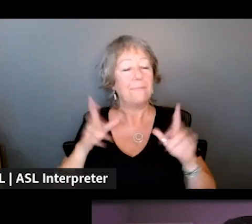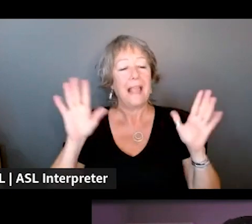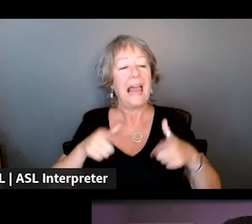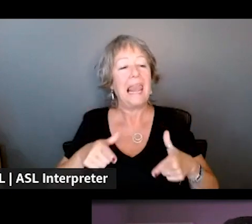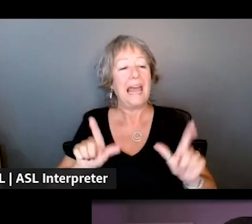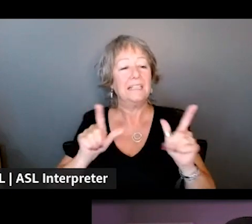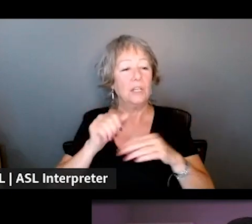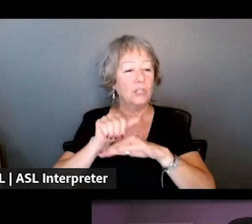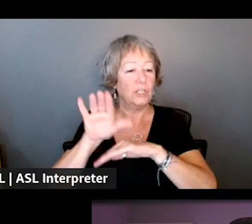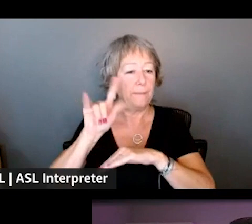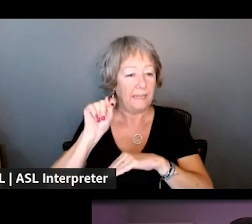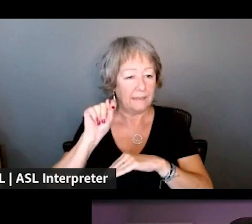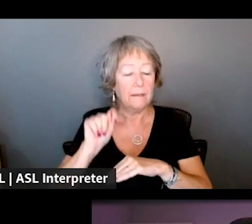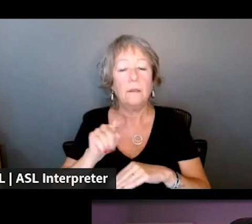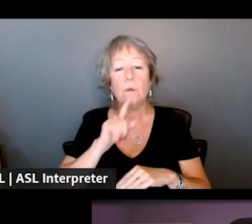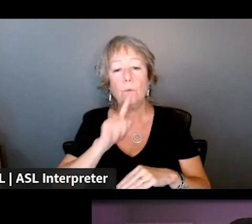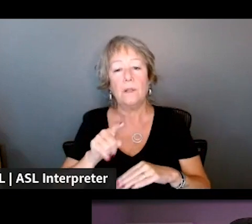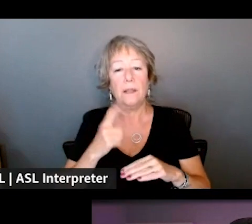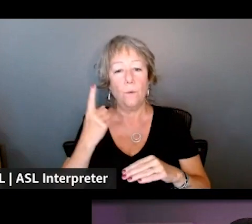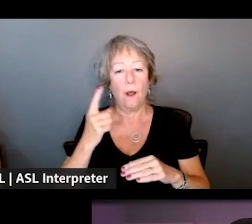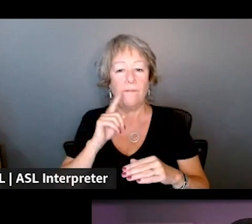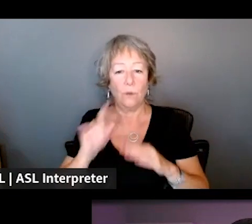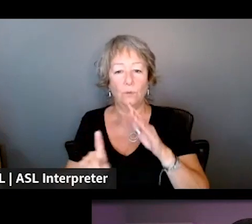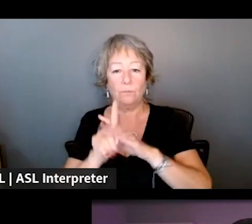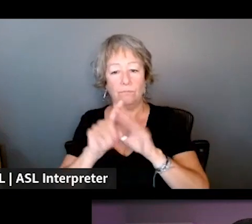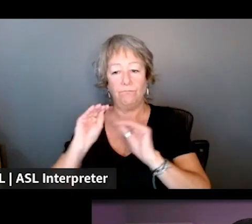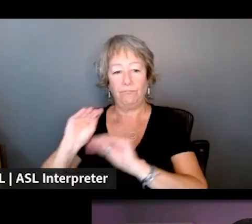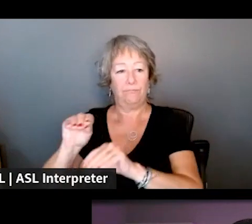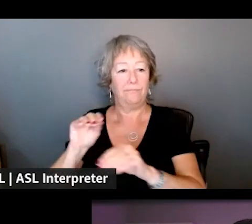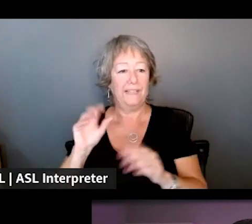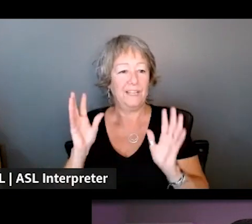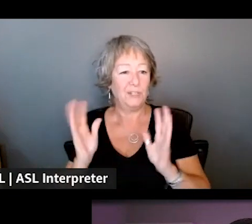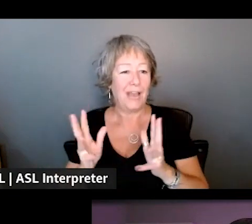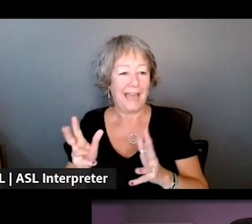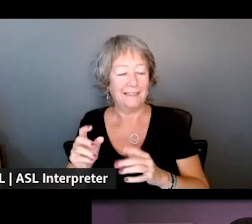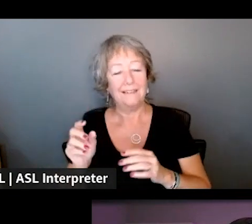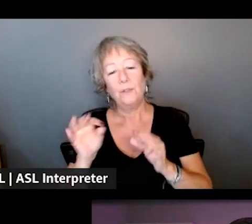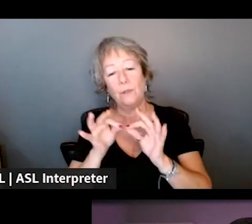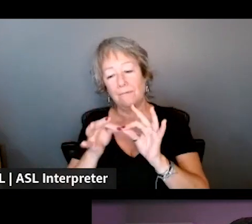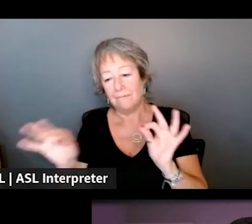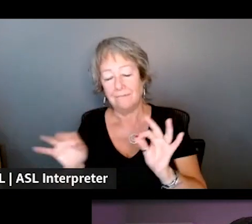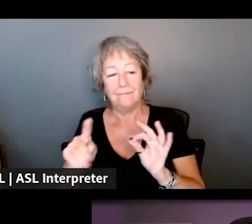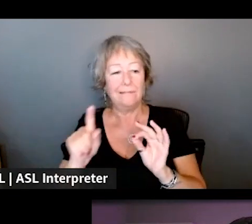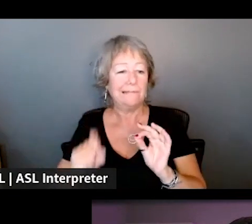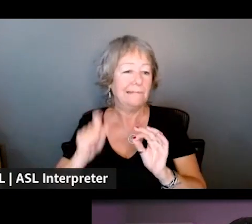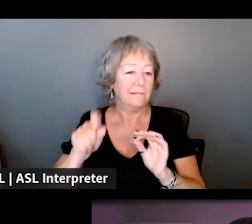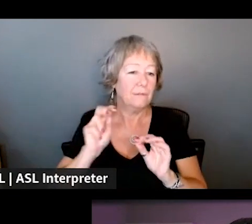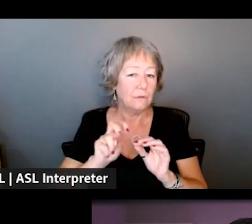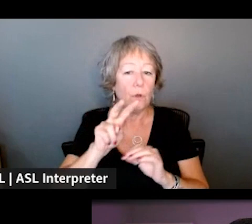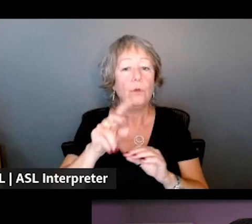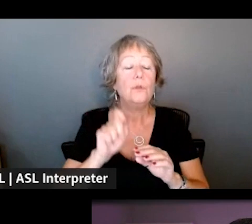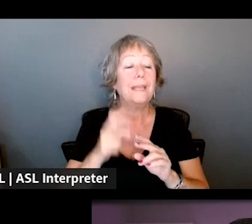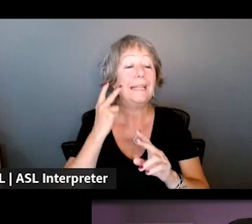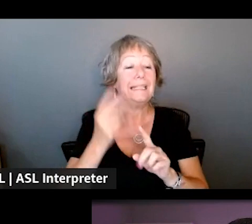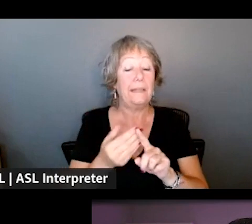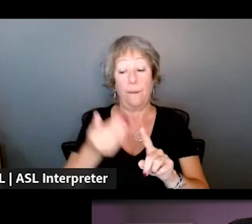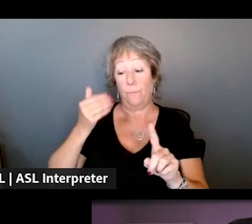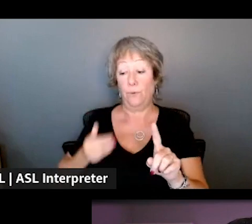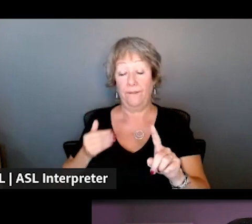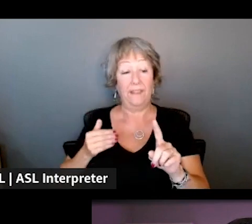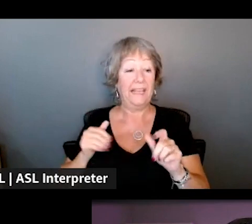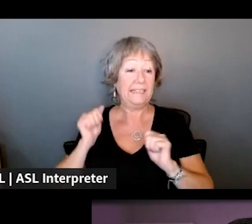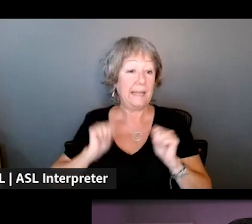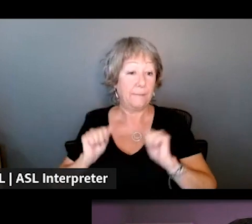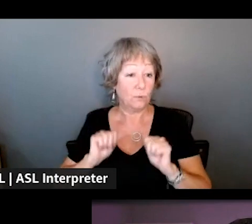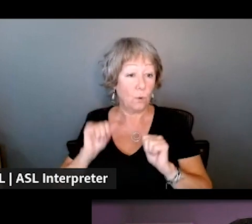so sure one of our fantastic mods will pop in the chat. And they will be able to get the previous episode recordings of the show,